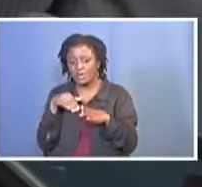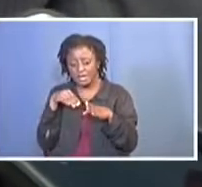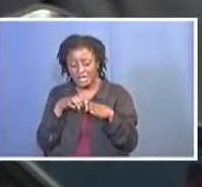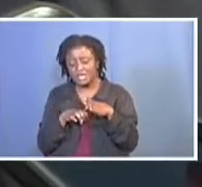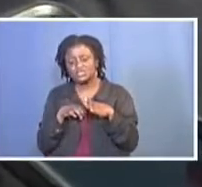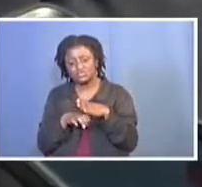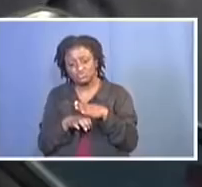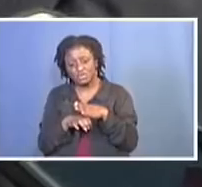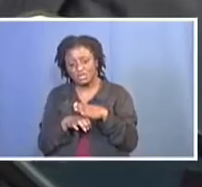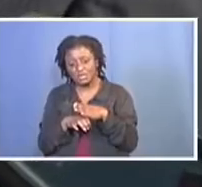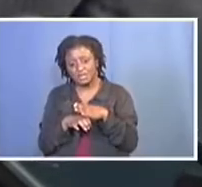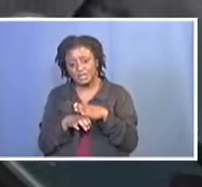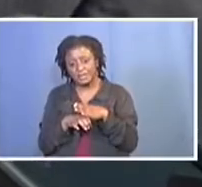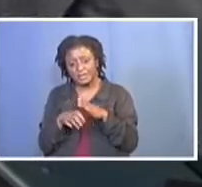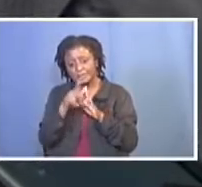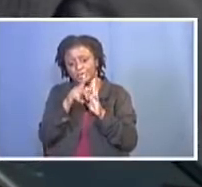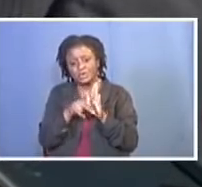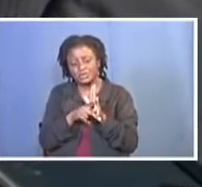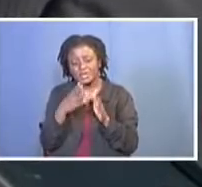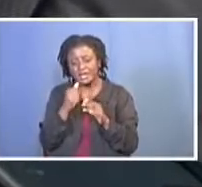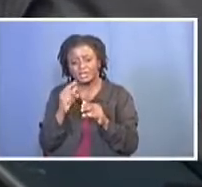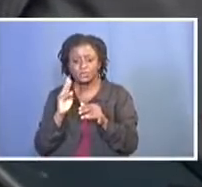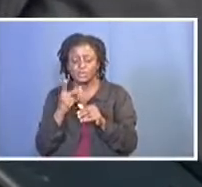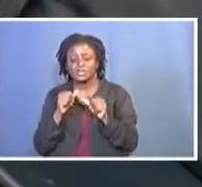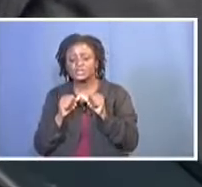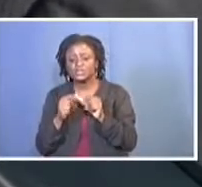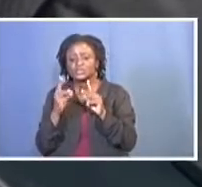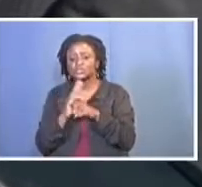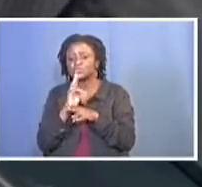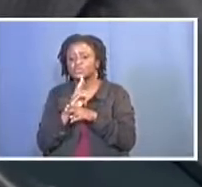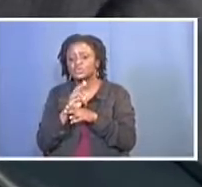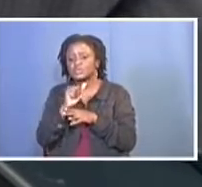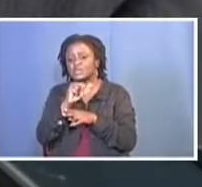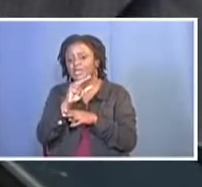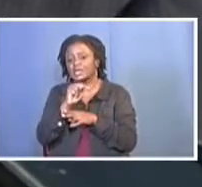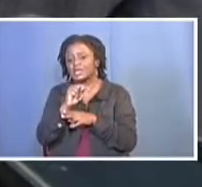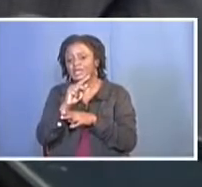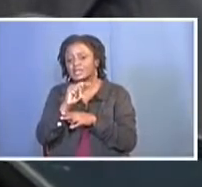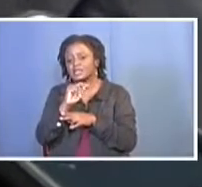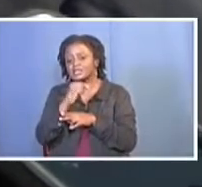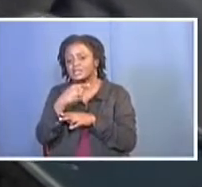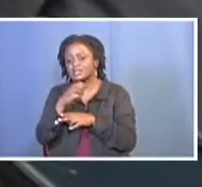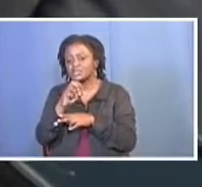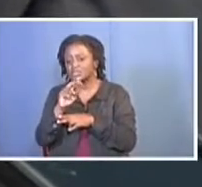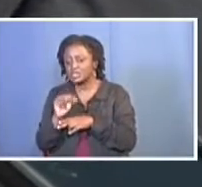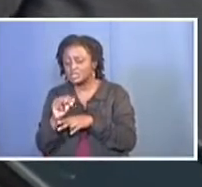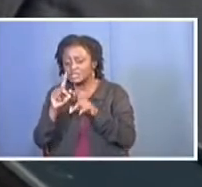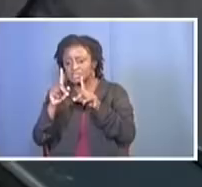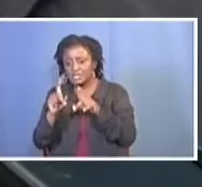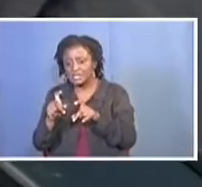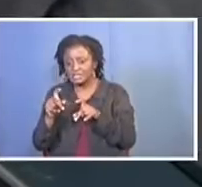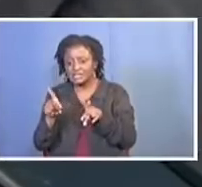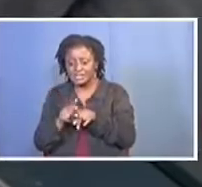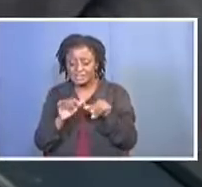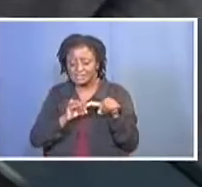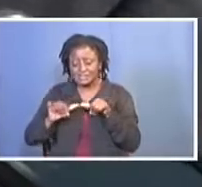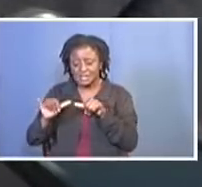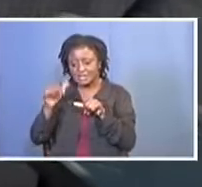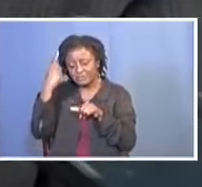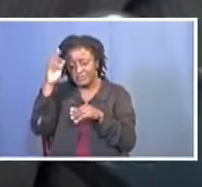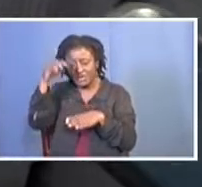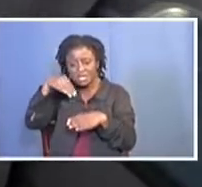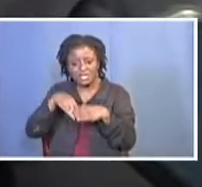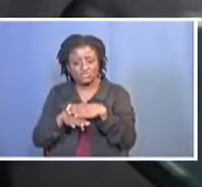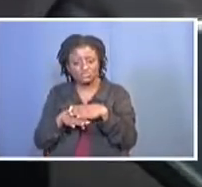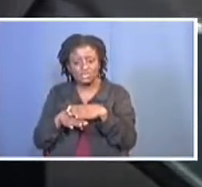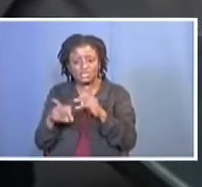to use the antigen test as the standard for entry to our country. So there was